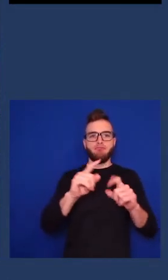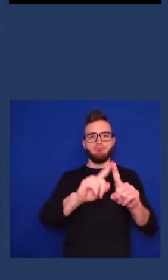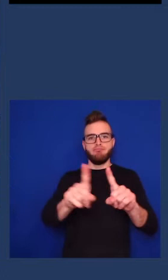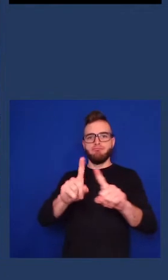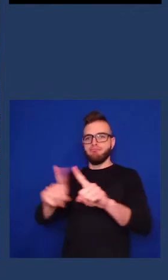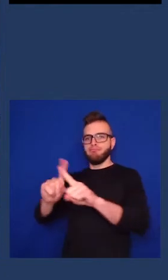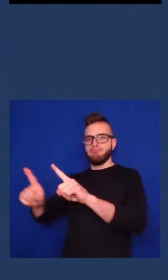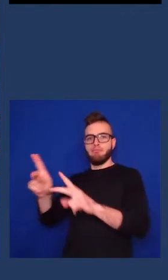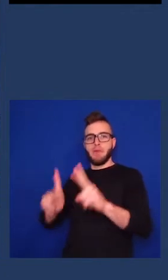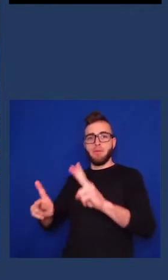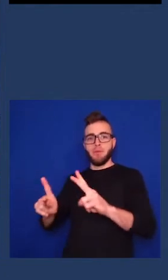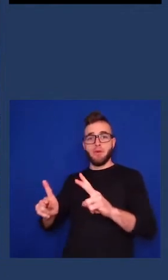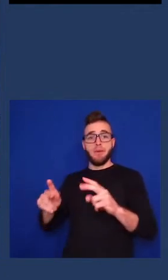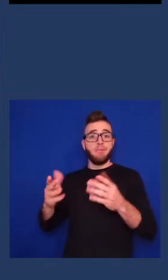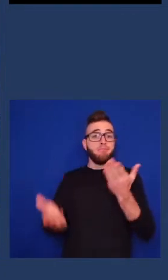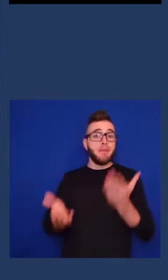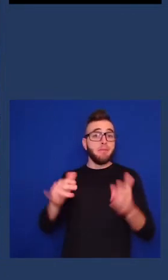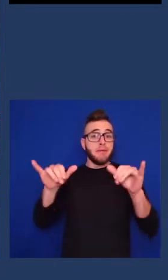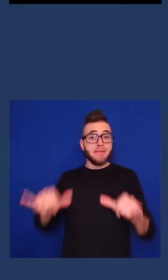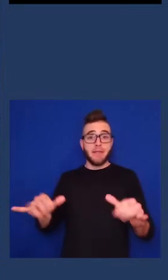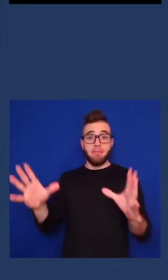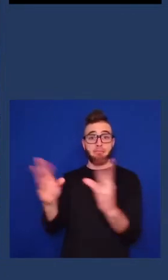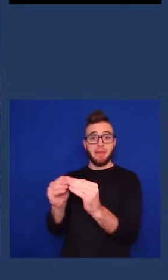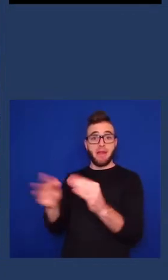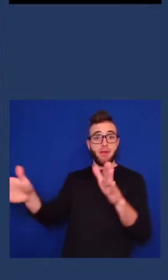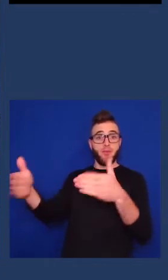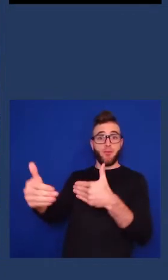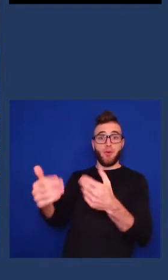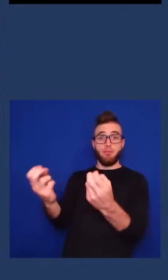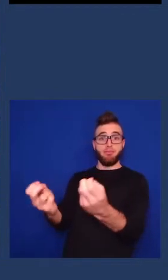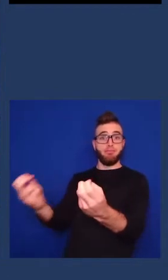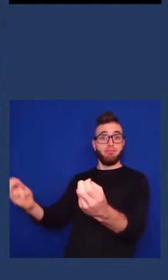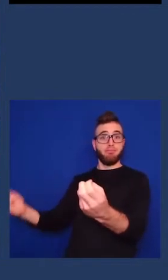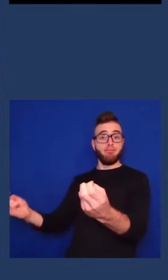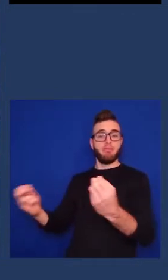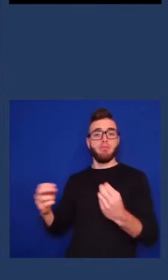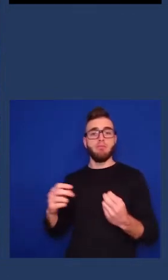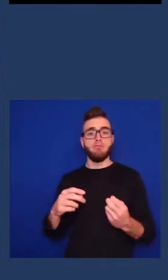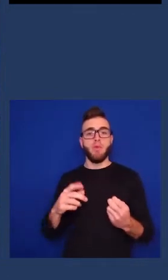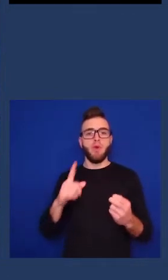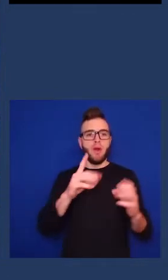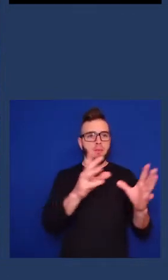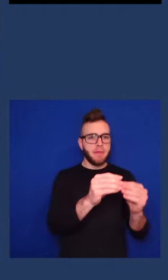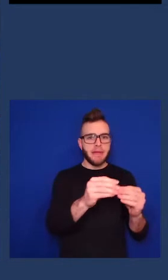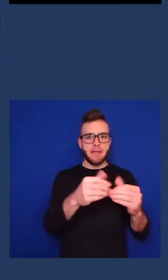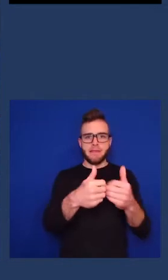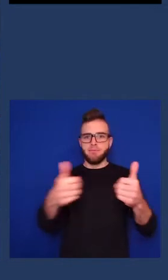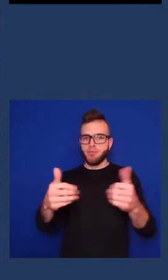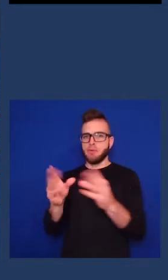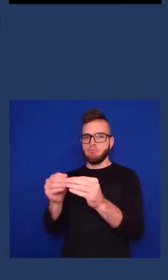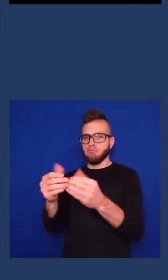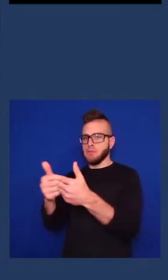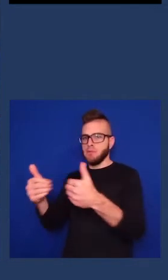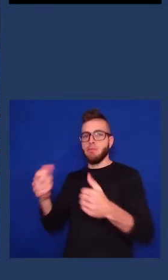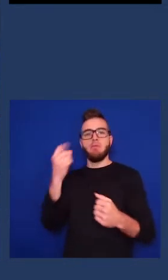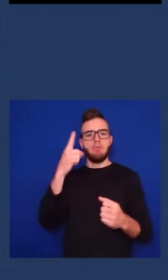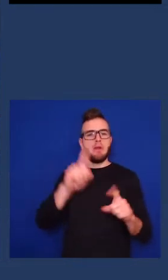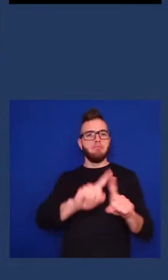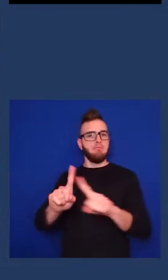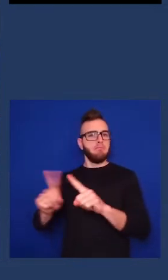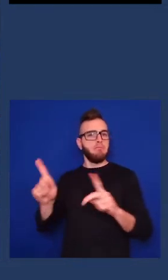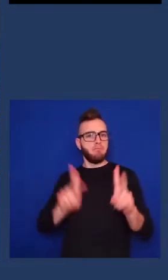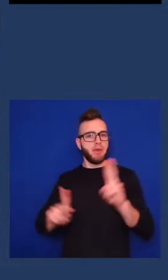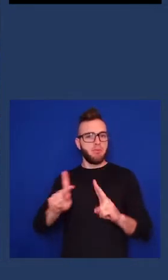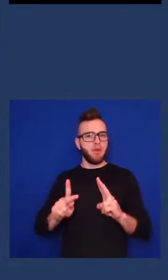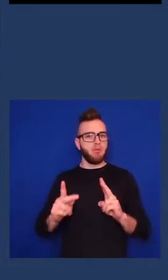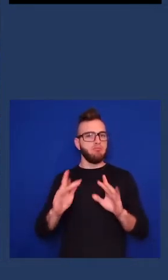room or different rooms, but still utilizing that virtual technology, interviewing with multiple people. The